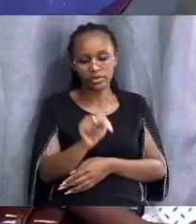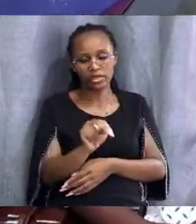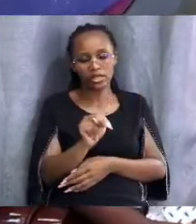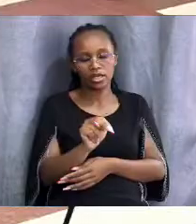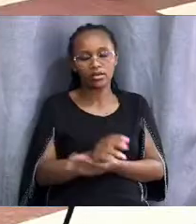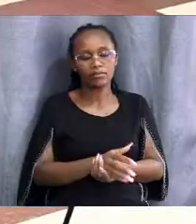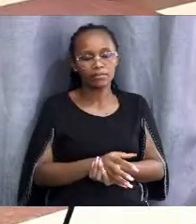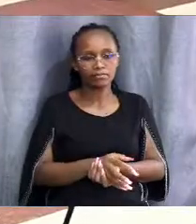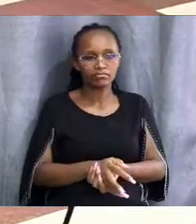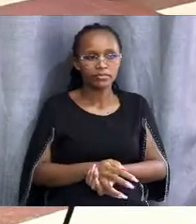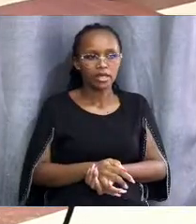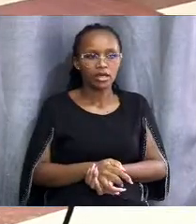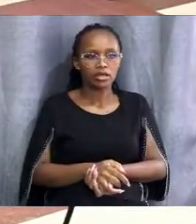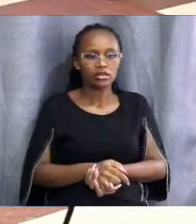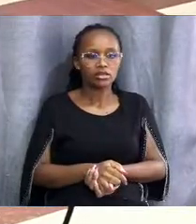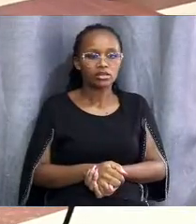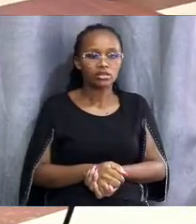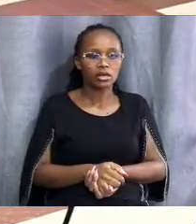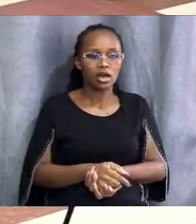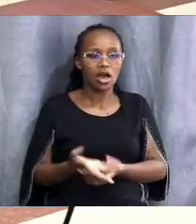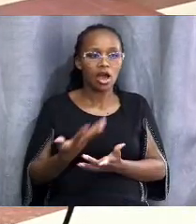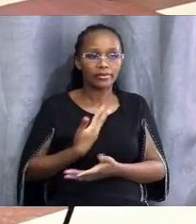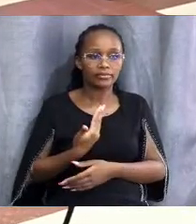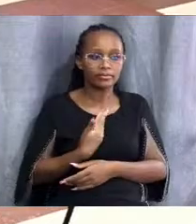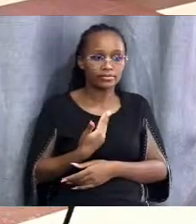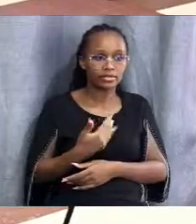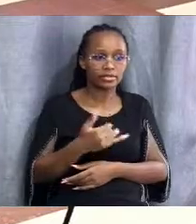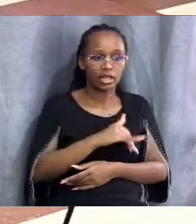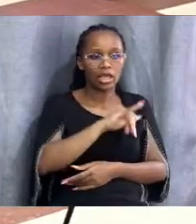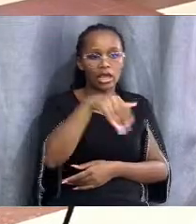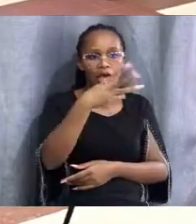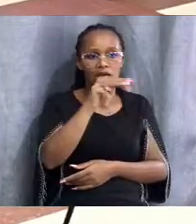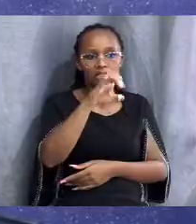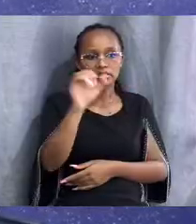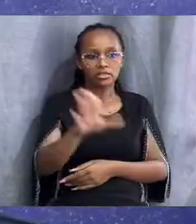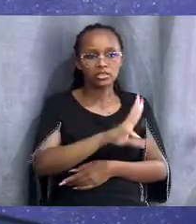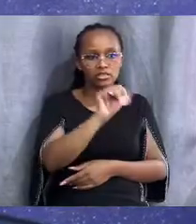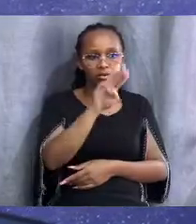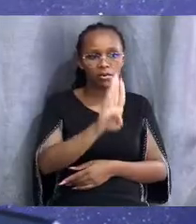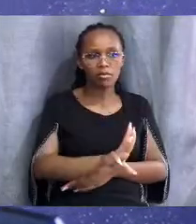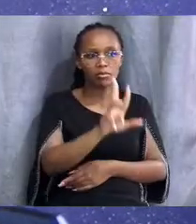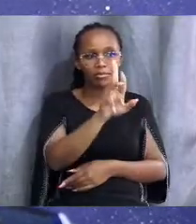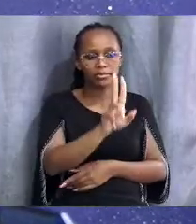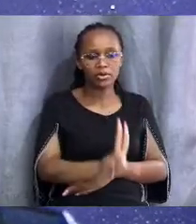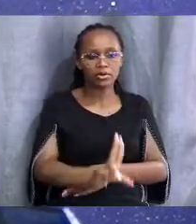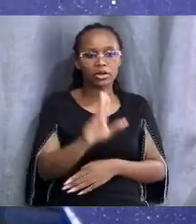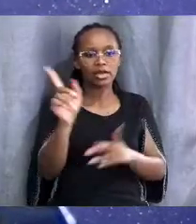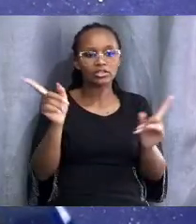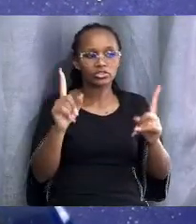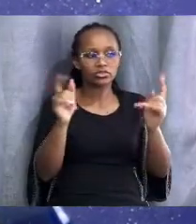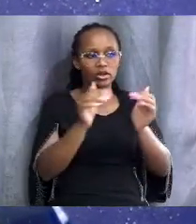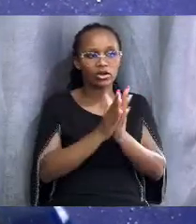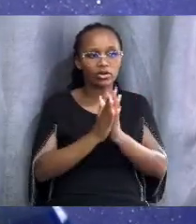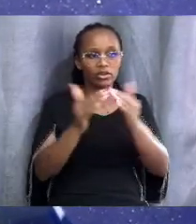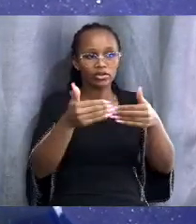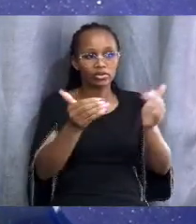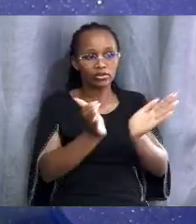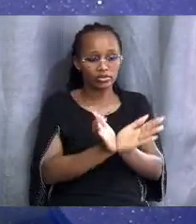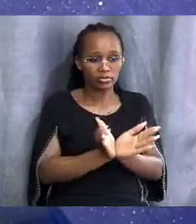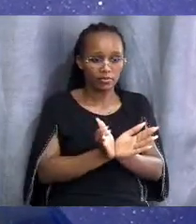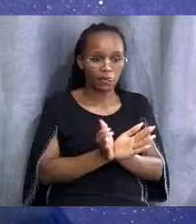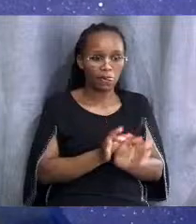Sit down. And then lastly, we have Elder James Boro. He shepherds the family